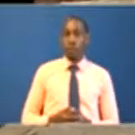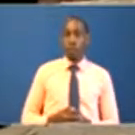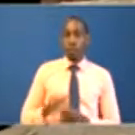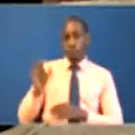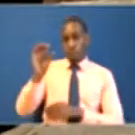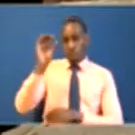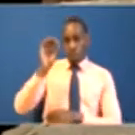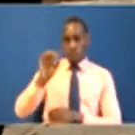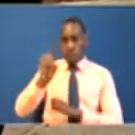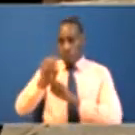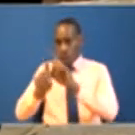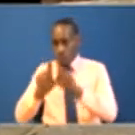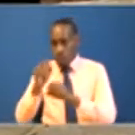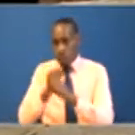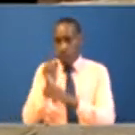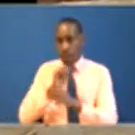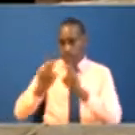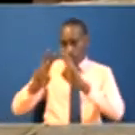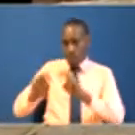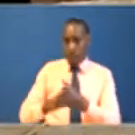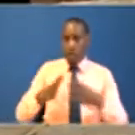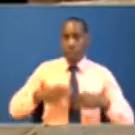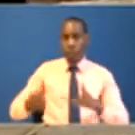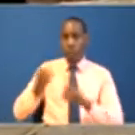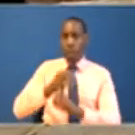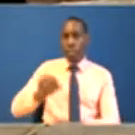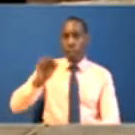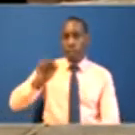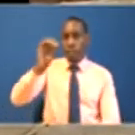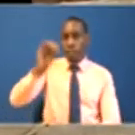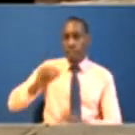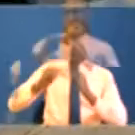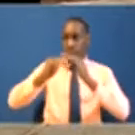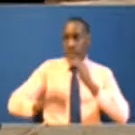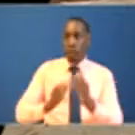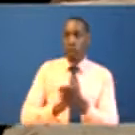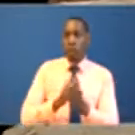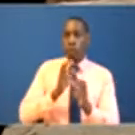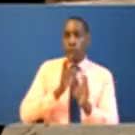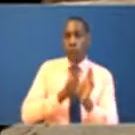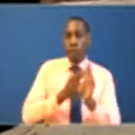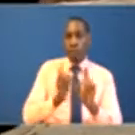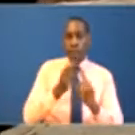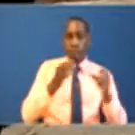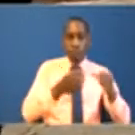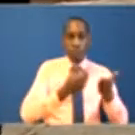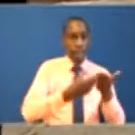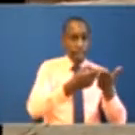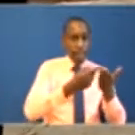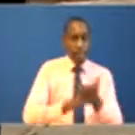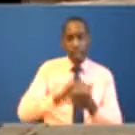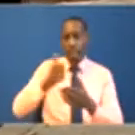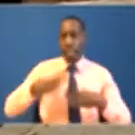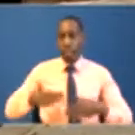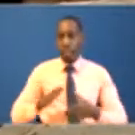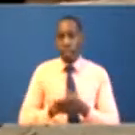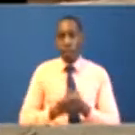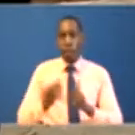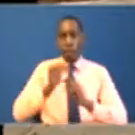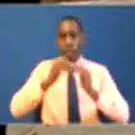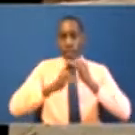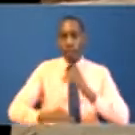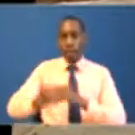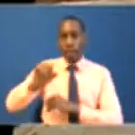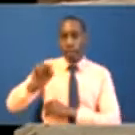of opinion polls that were conducted and those who got five percent and above will participate in the first year of debate and those who got less than five